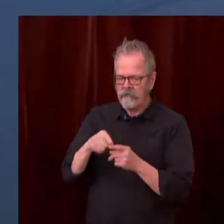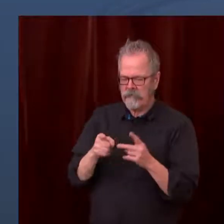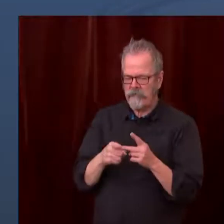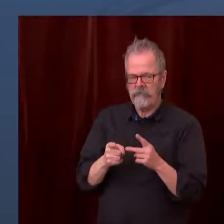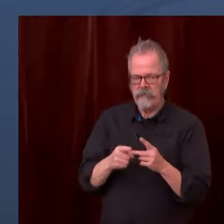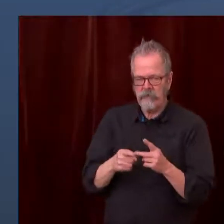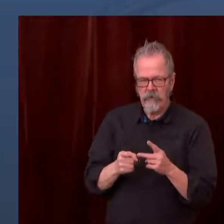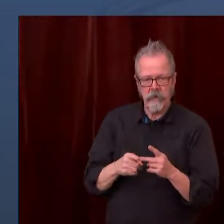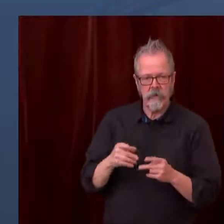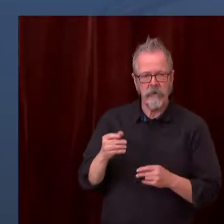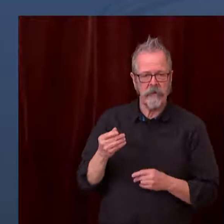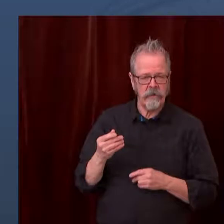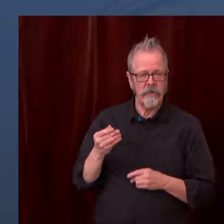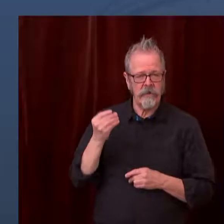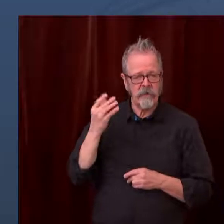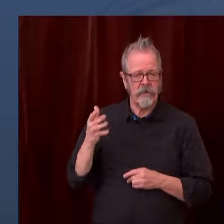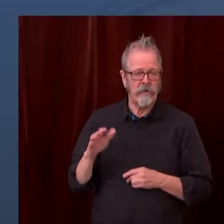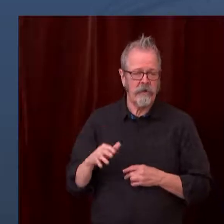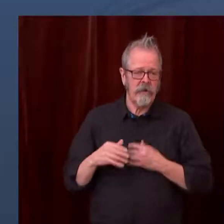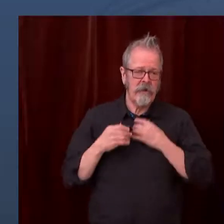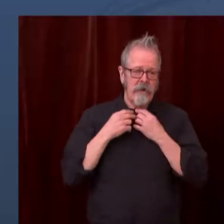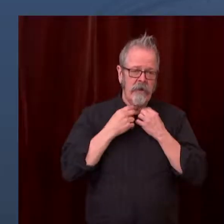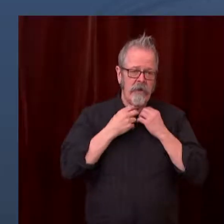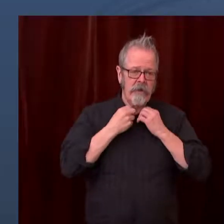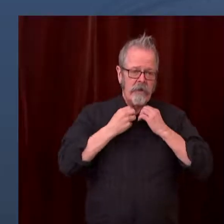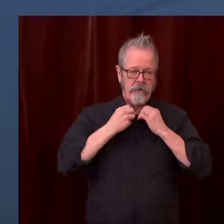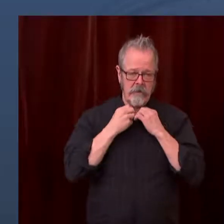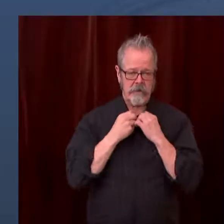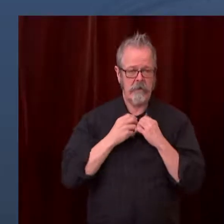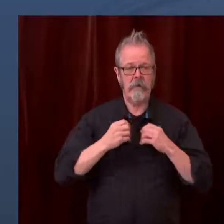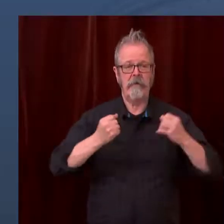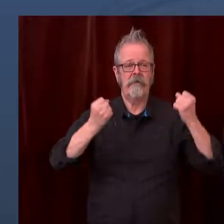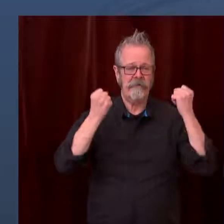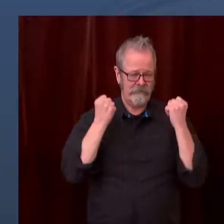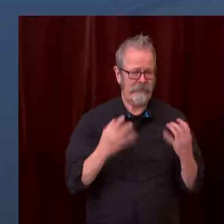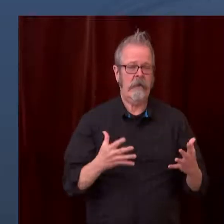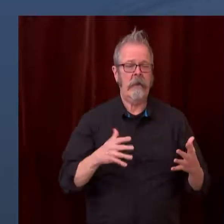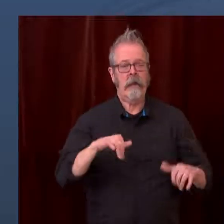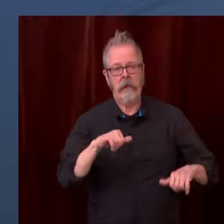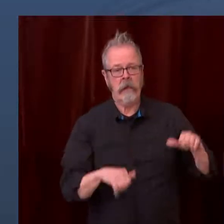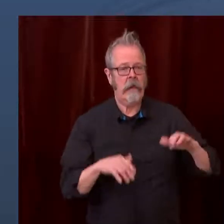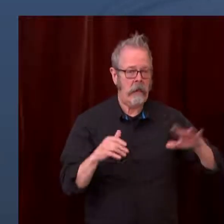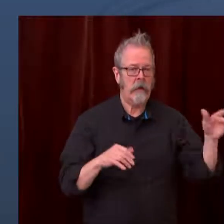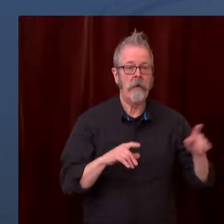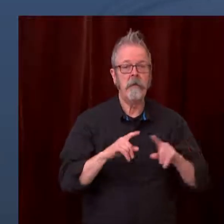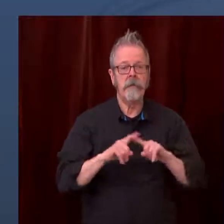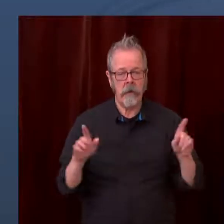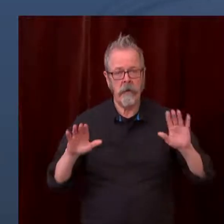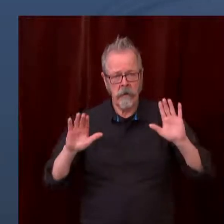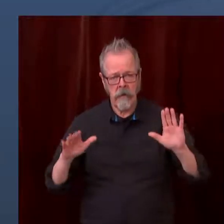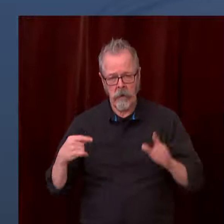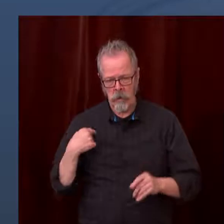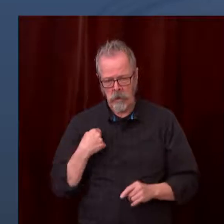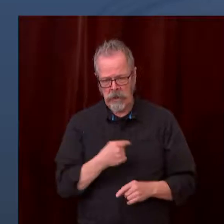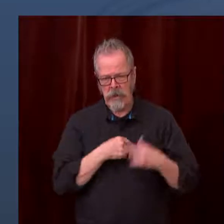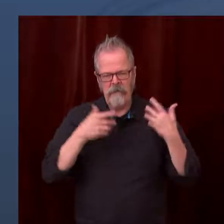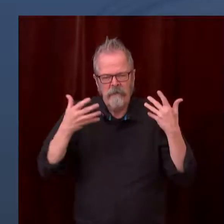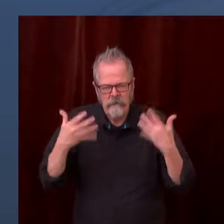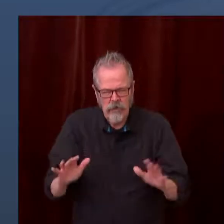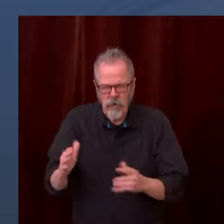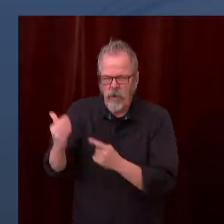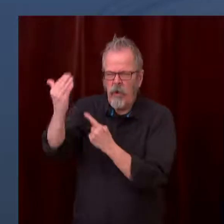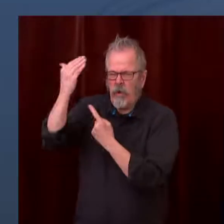that are uncertain in life, but there are some certainties. One of the certainties is that we know that thousands of our children, our most